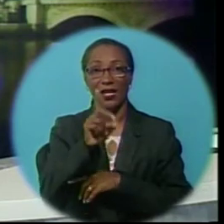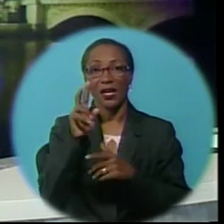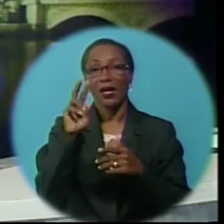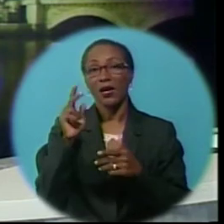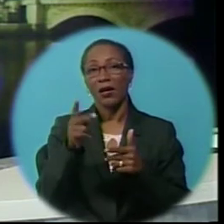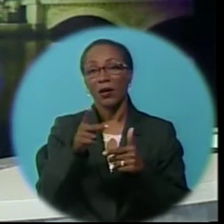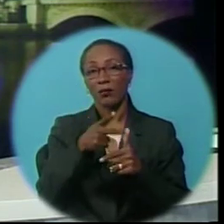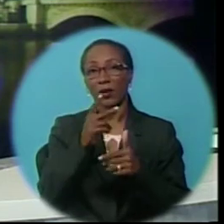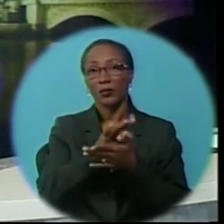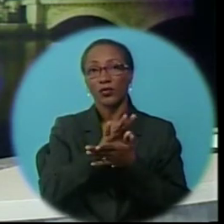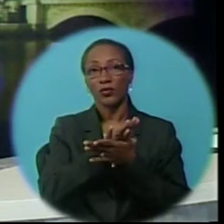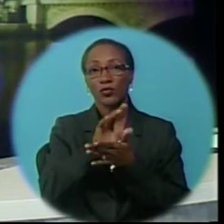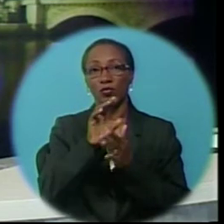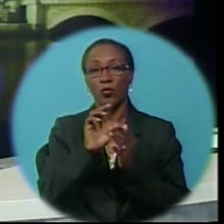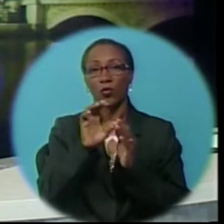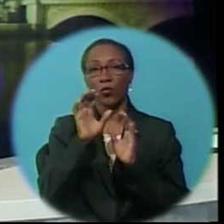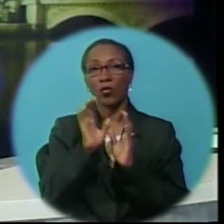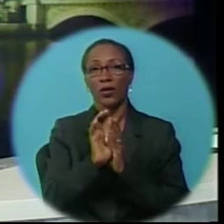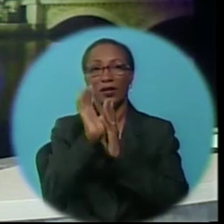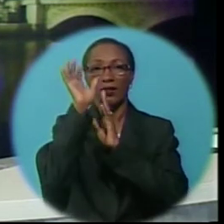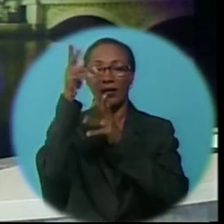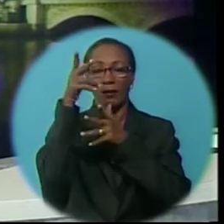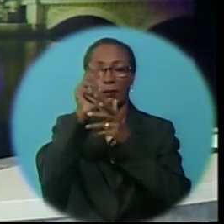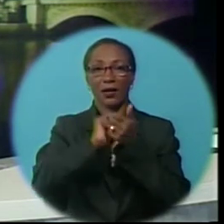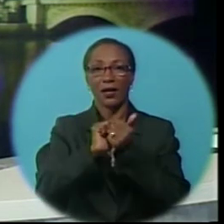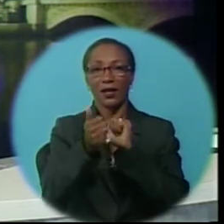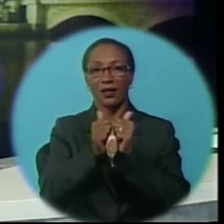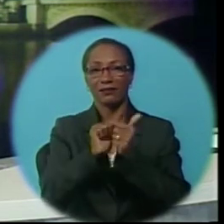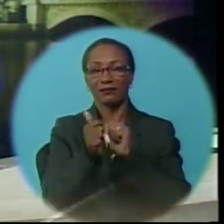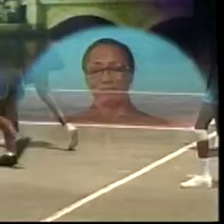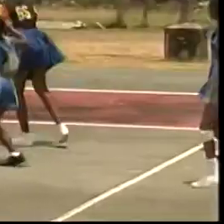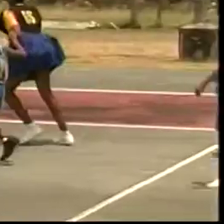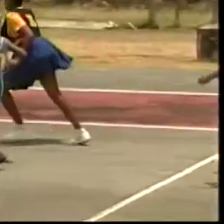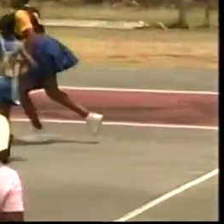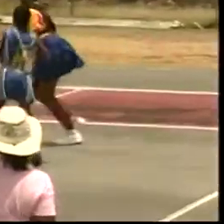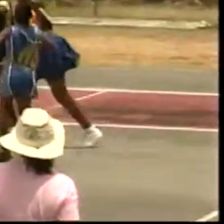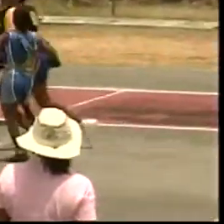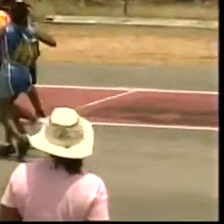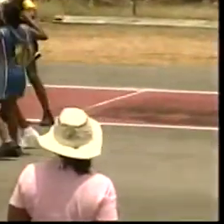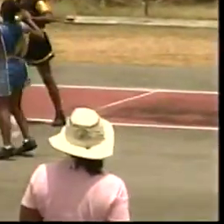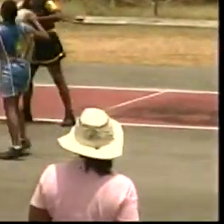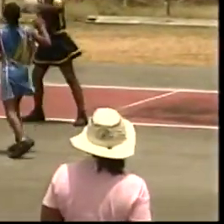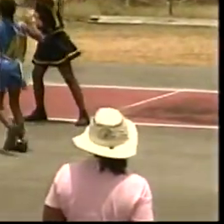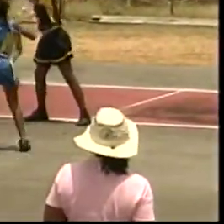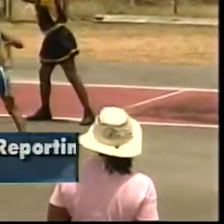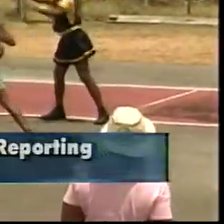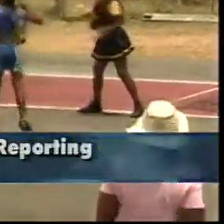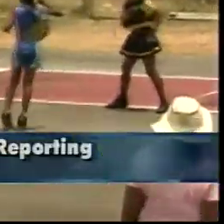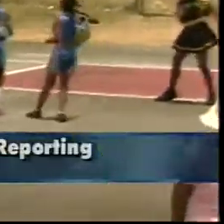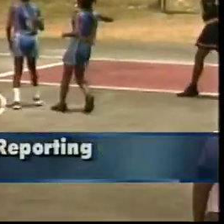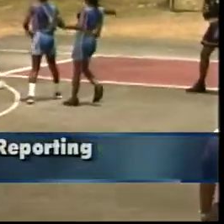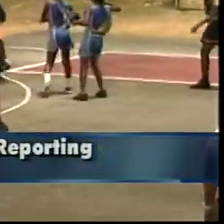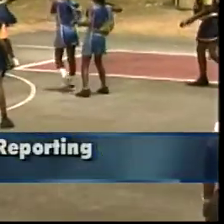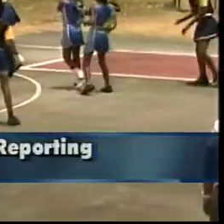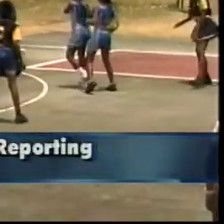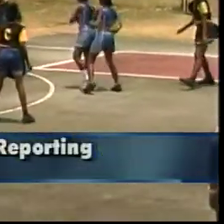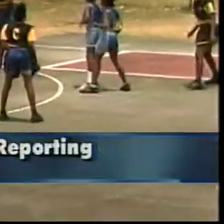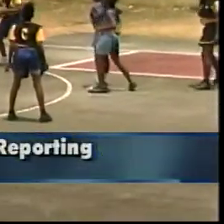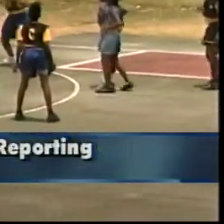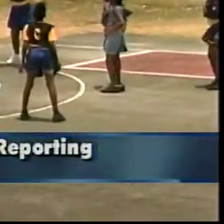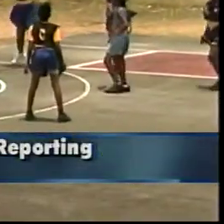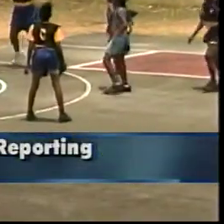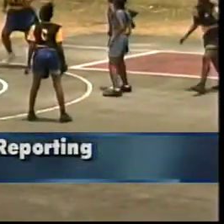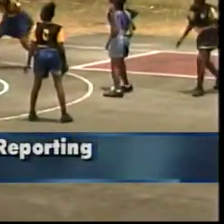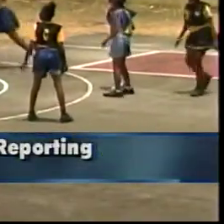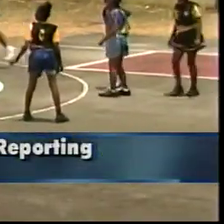Mount Tabor and Ellerton is CBC's Anne-Marie Burke. Ellerton in the yellow took on Mount Tabor. This was at Market